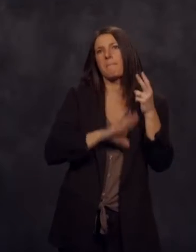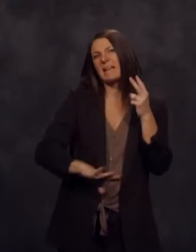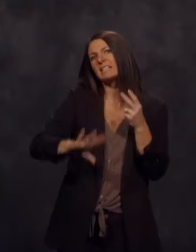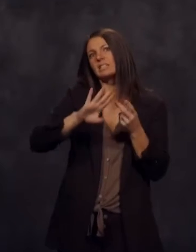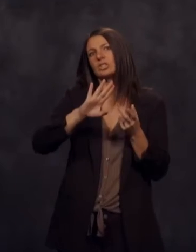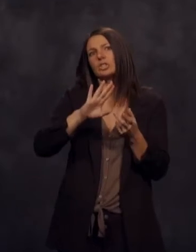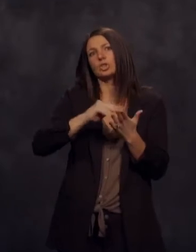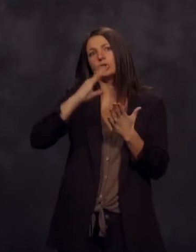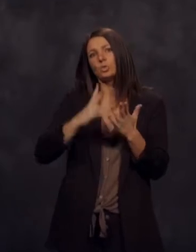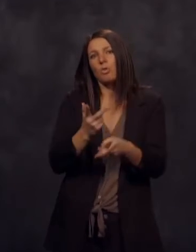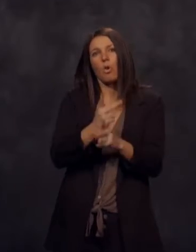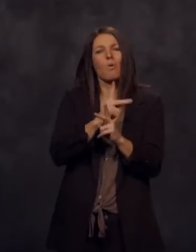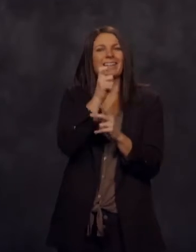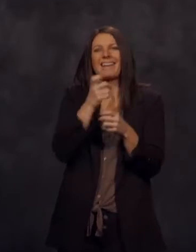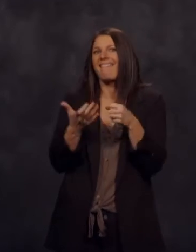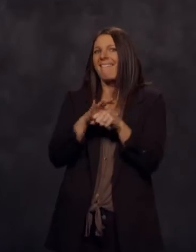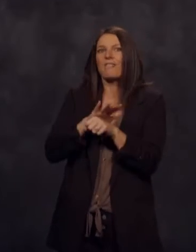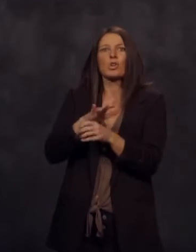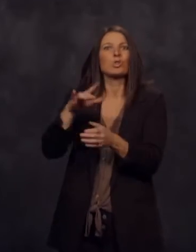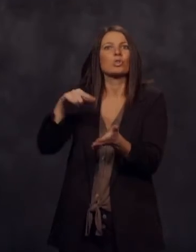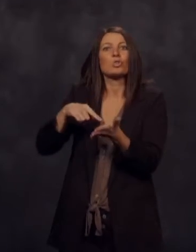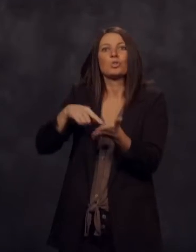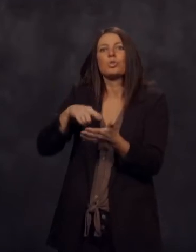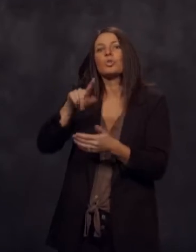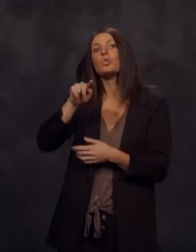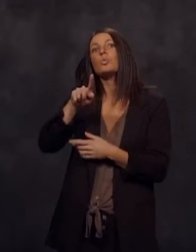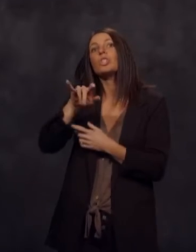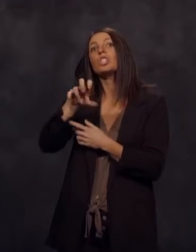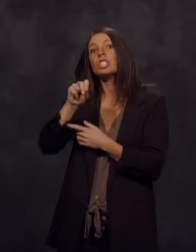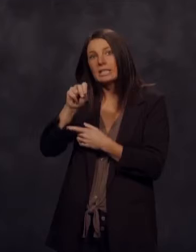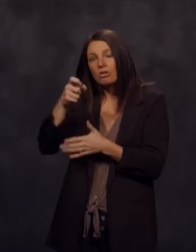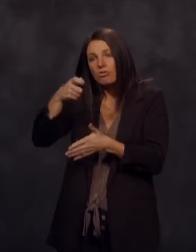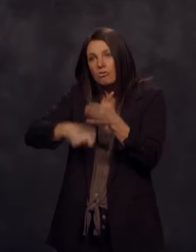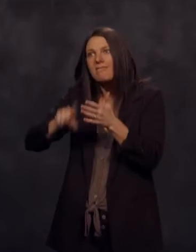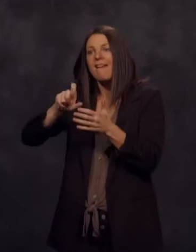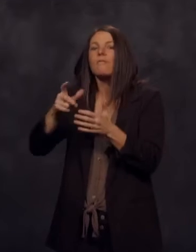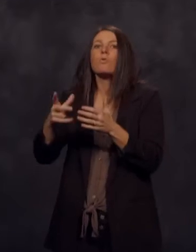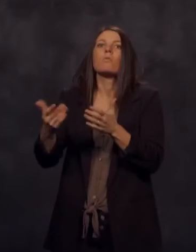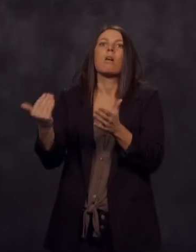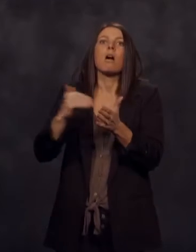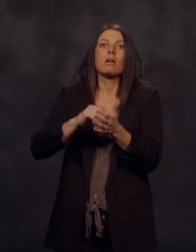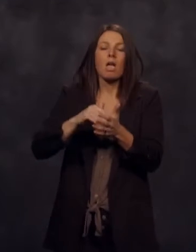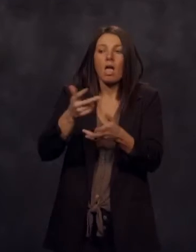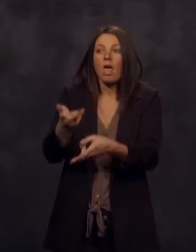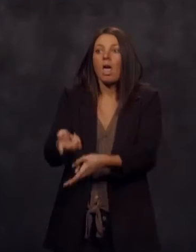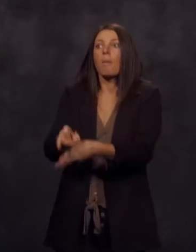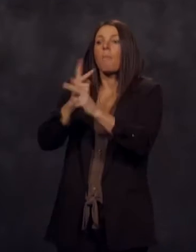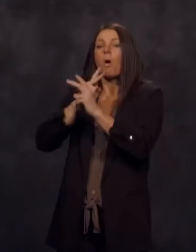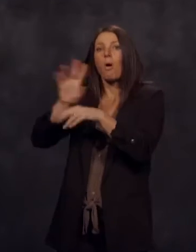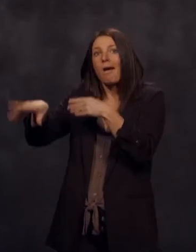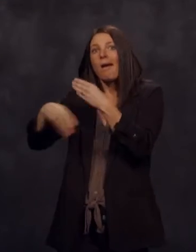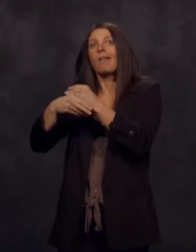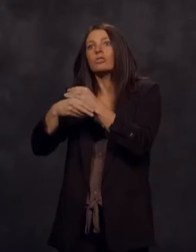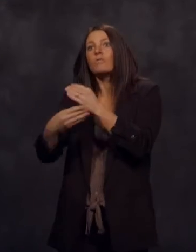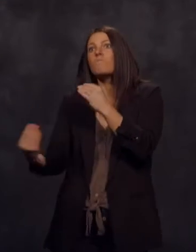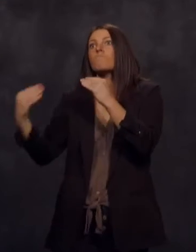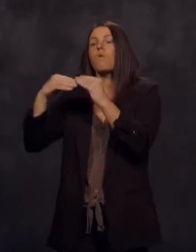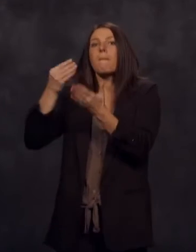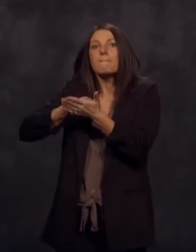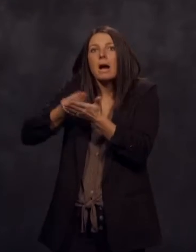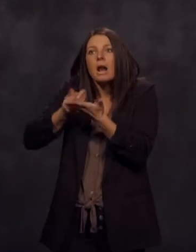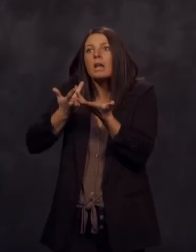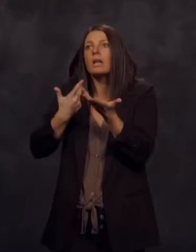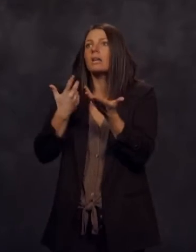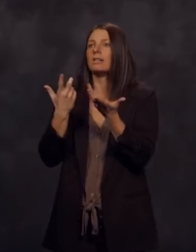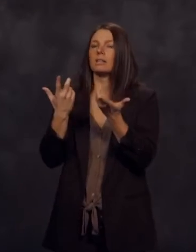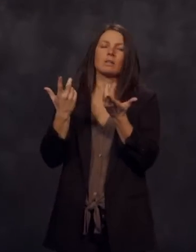loan, and it still didn't cover her tuition costs, and had to take out an additional loan through Wells Fargo. And she came in with other students advocating for